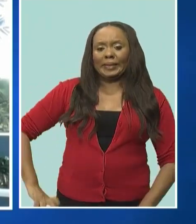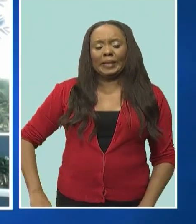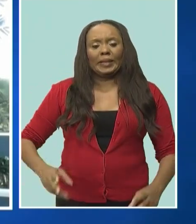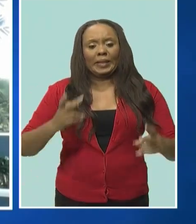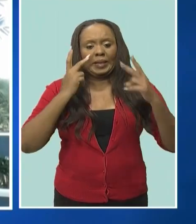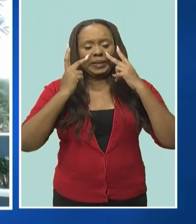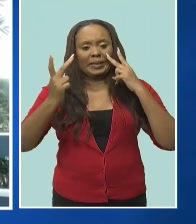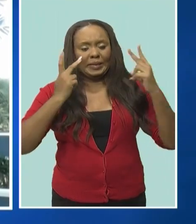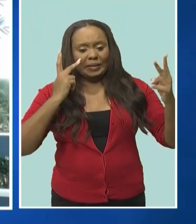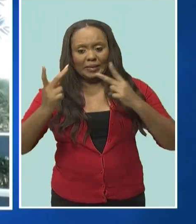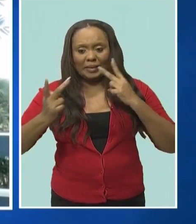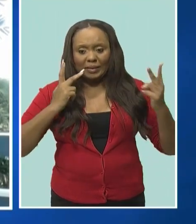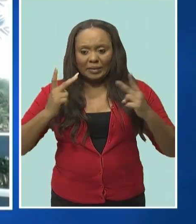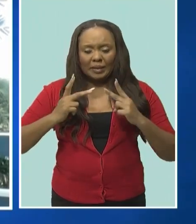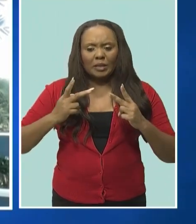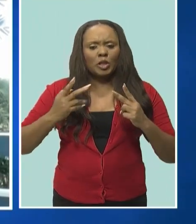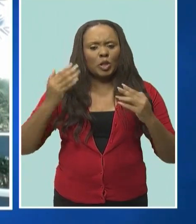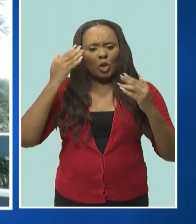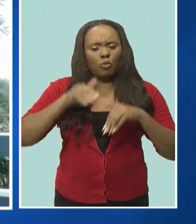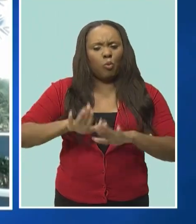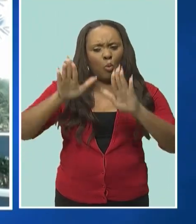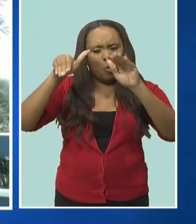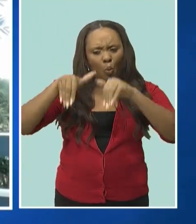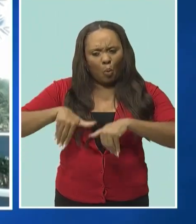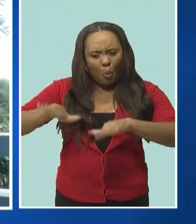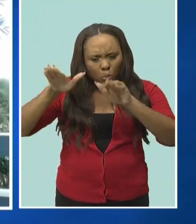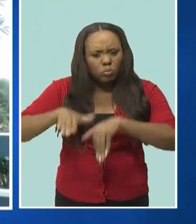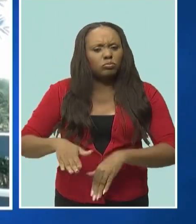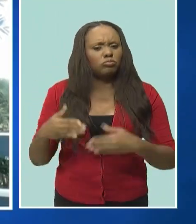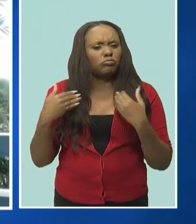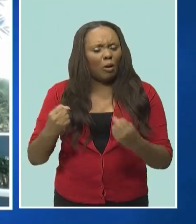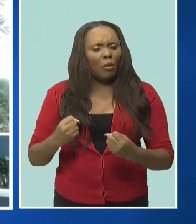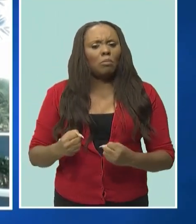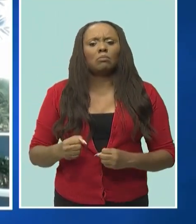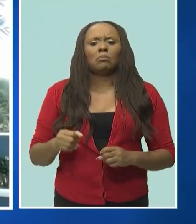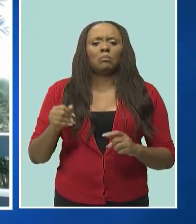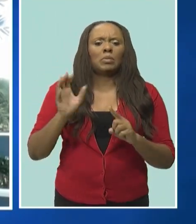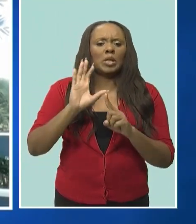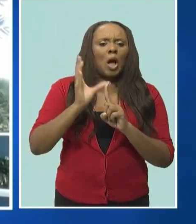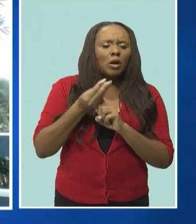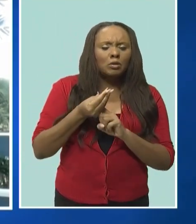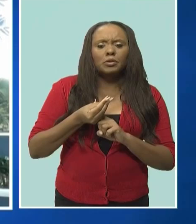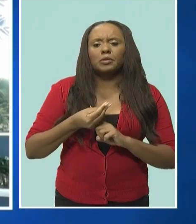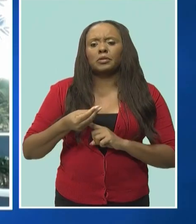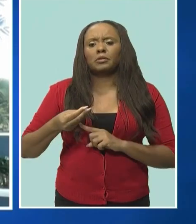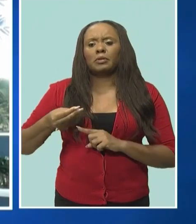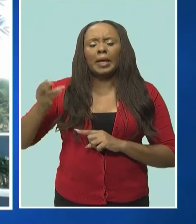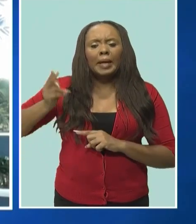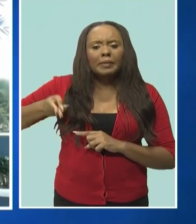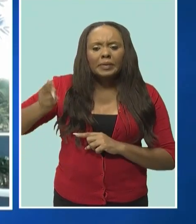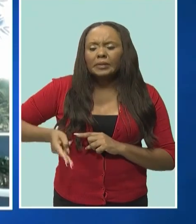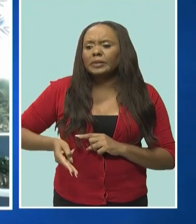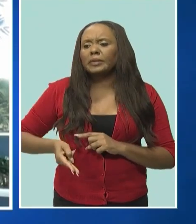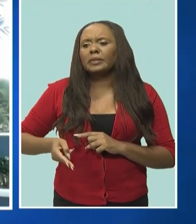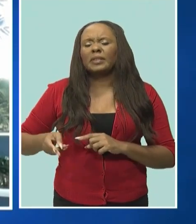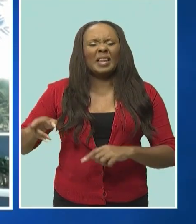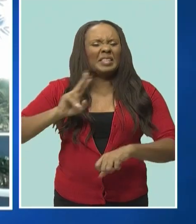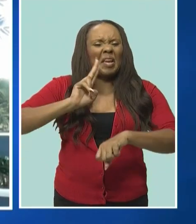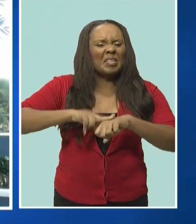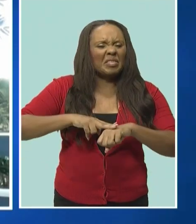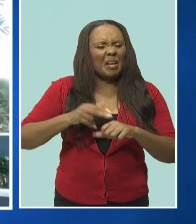still rated very strong, but also culture and heritage, nature-based tourism, and everything in